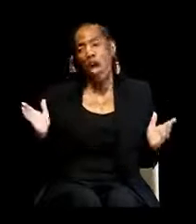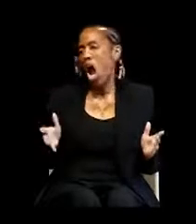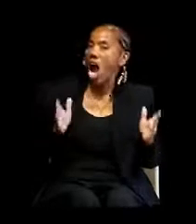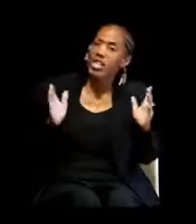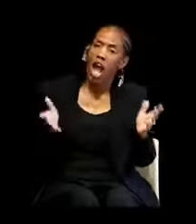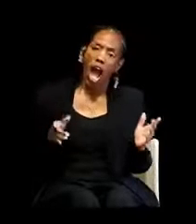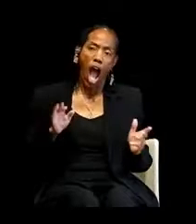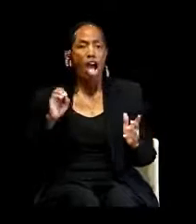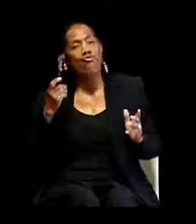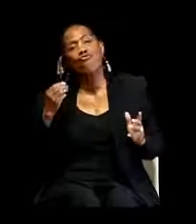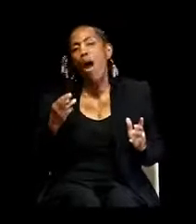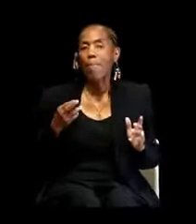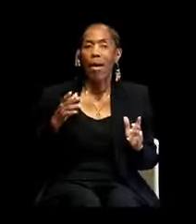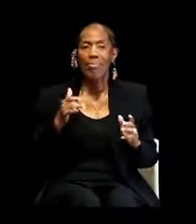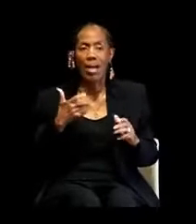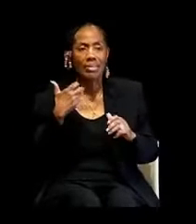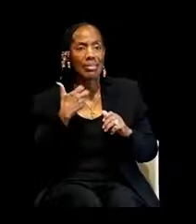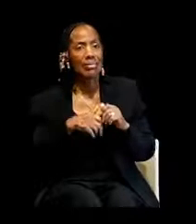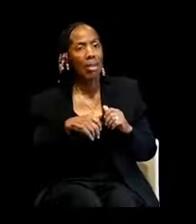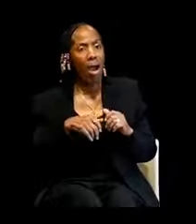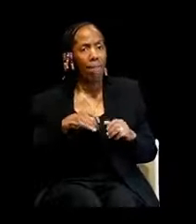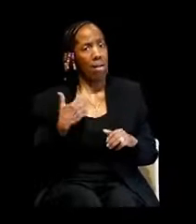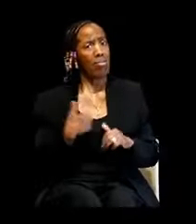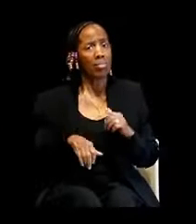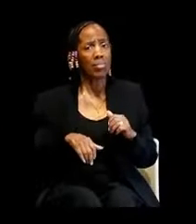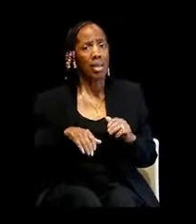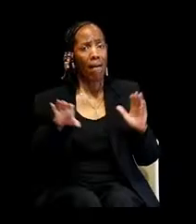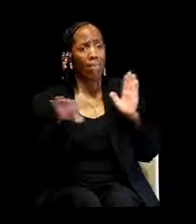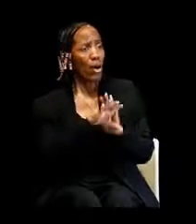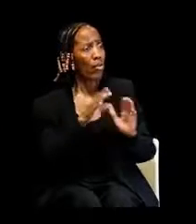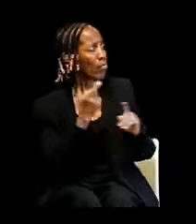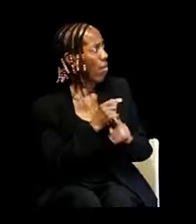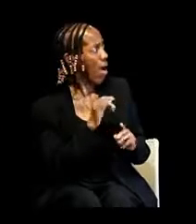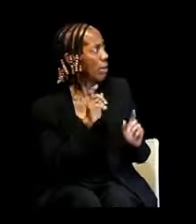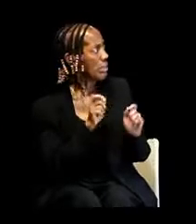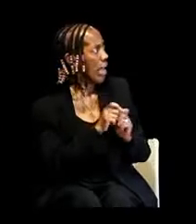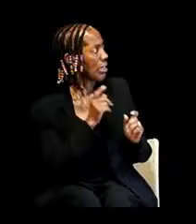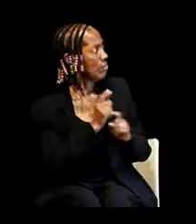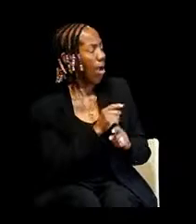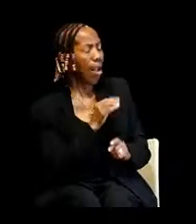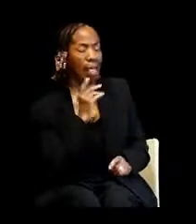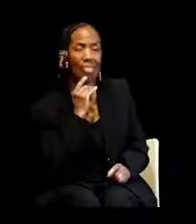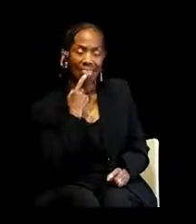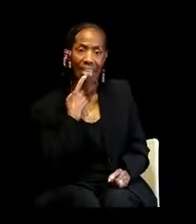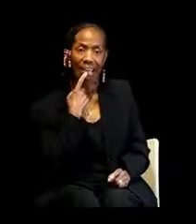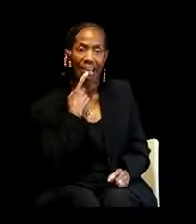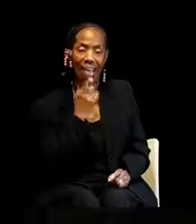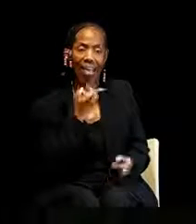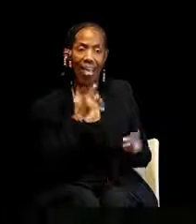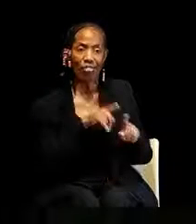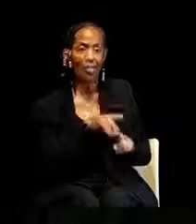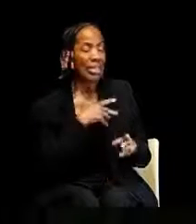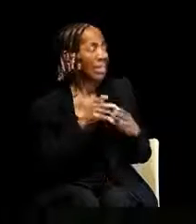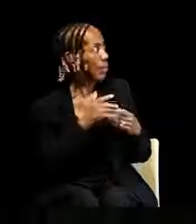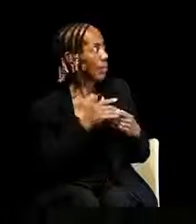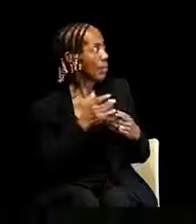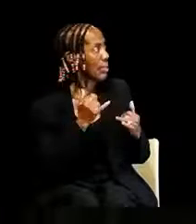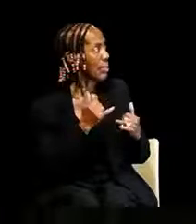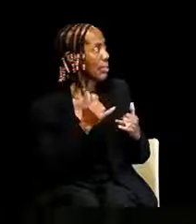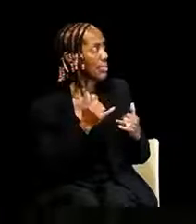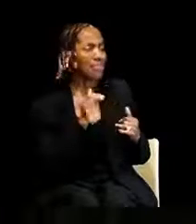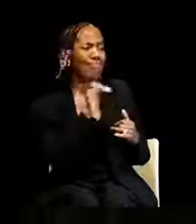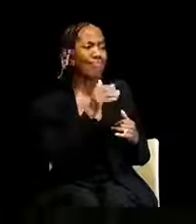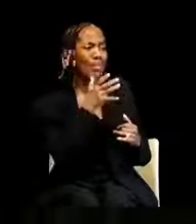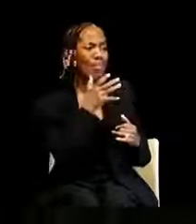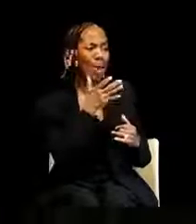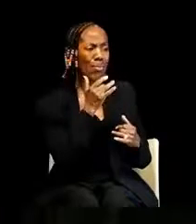goes, ain't that a hard photo? Exactly, I think so too. I still get on her